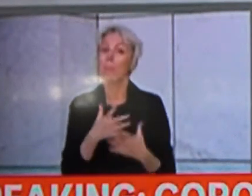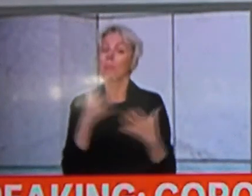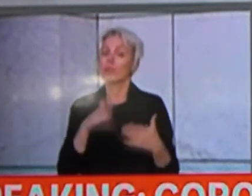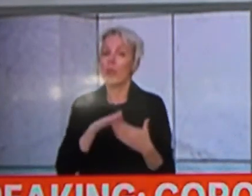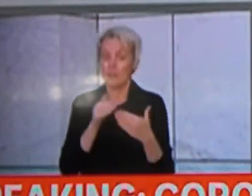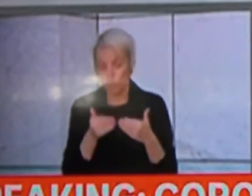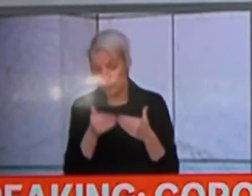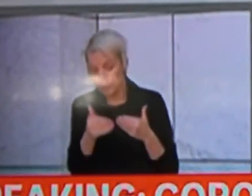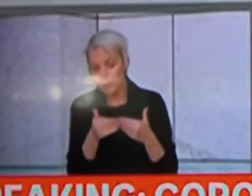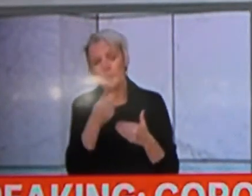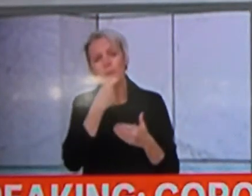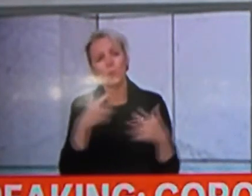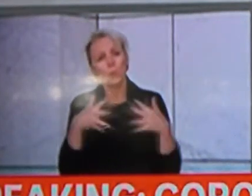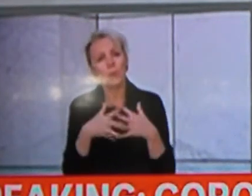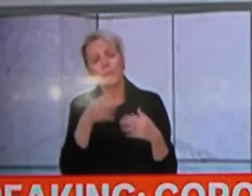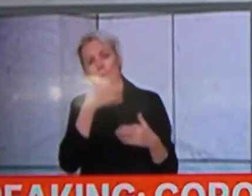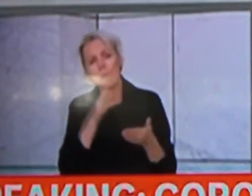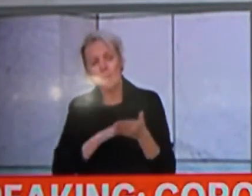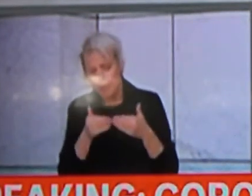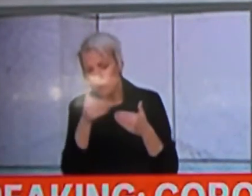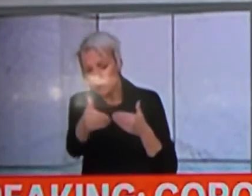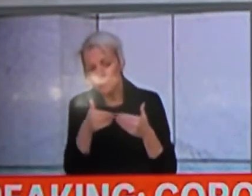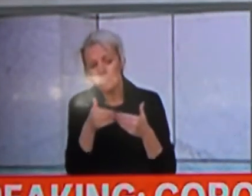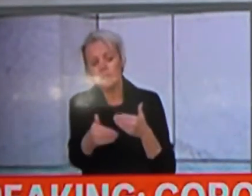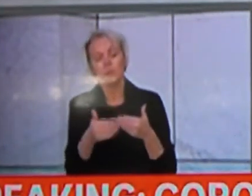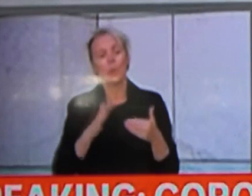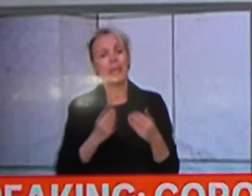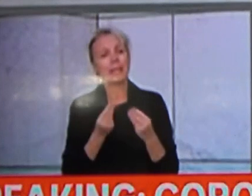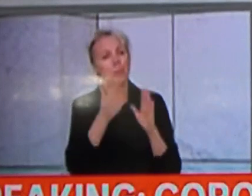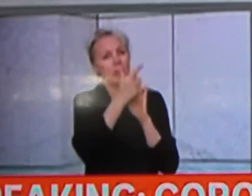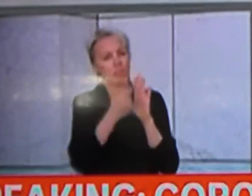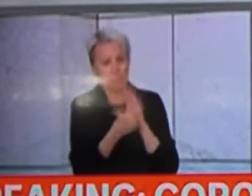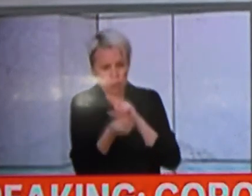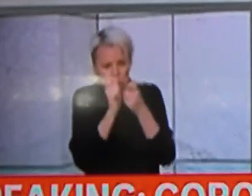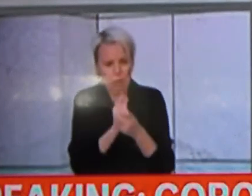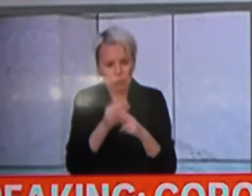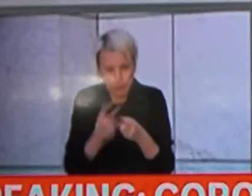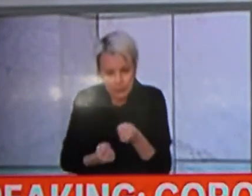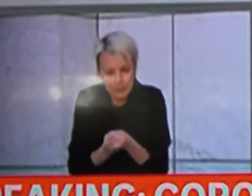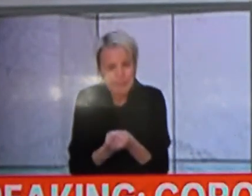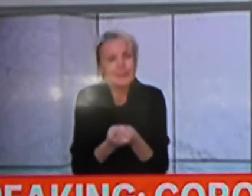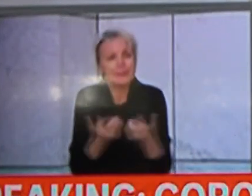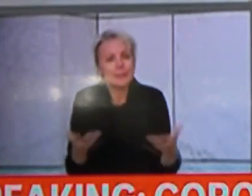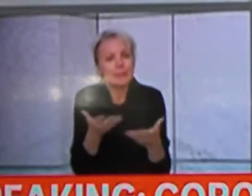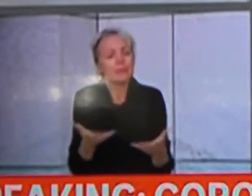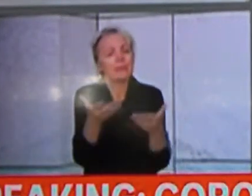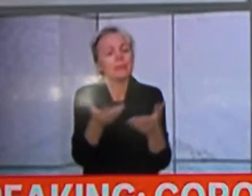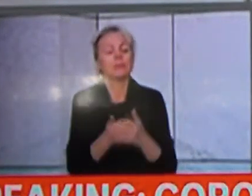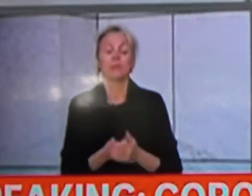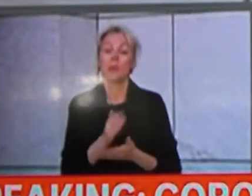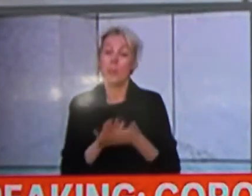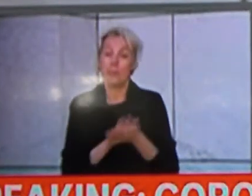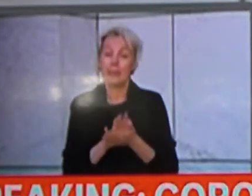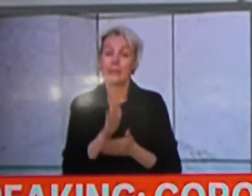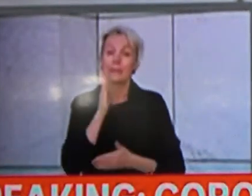weeks and months ahead, where there are further measures that require legislative support, that would be able to ensure the Parliament can meet in whatever form